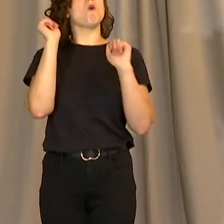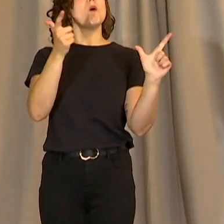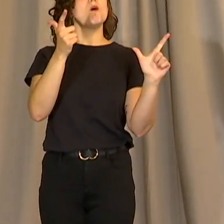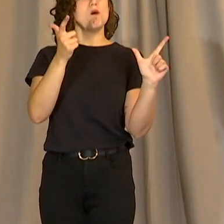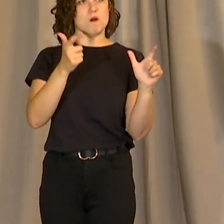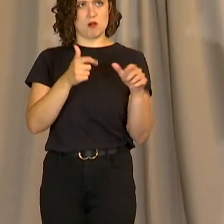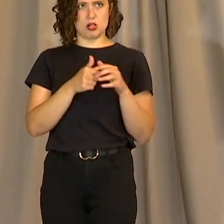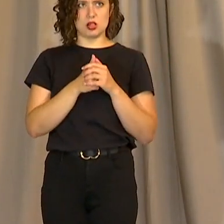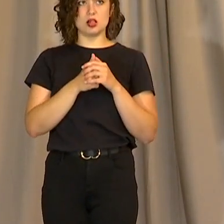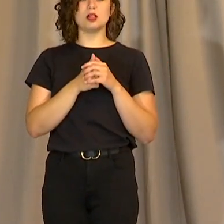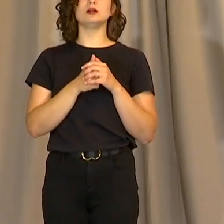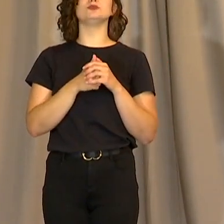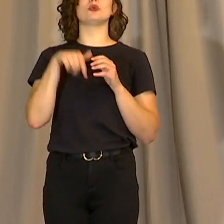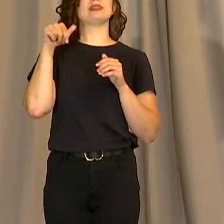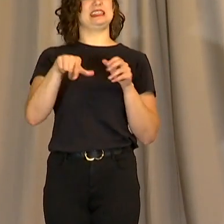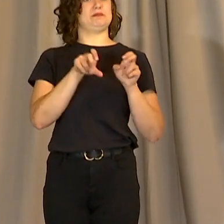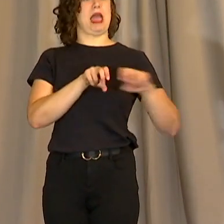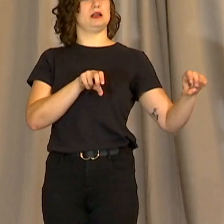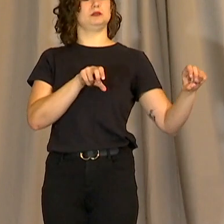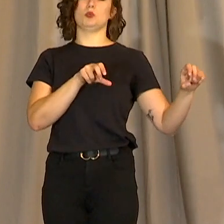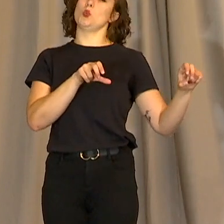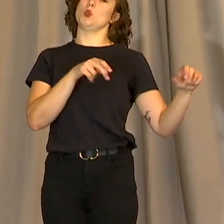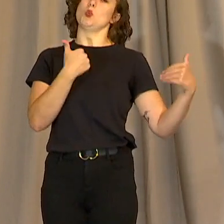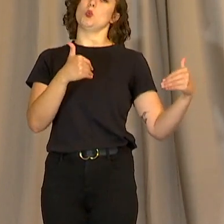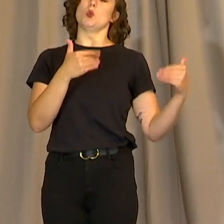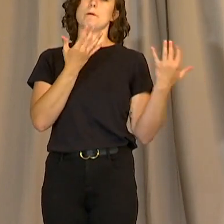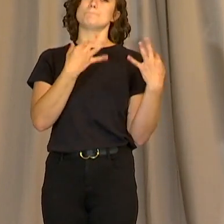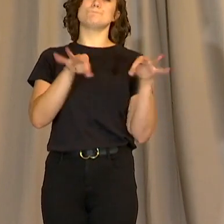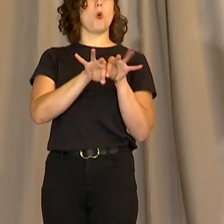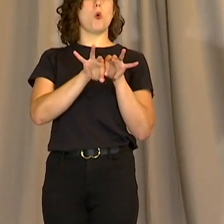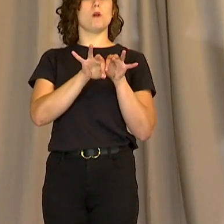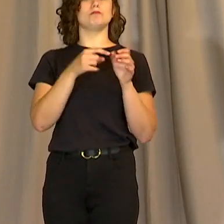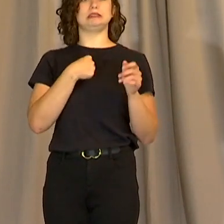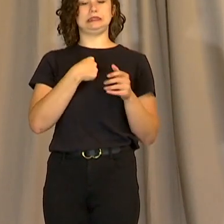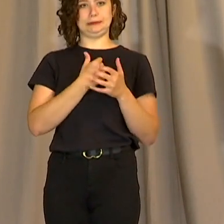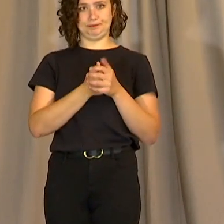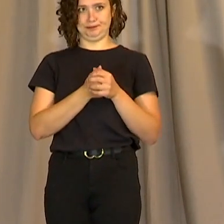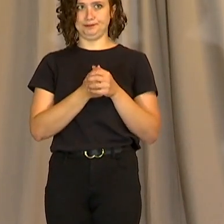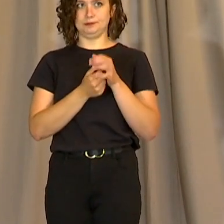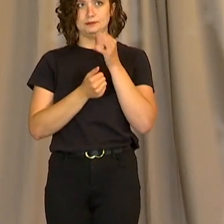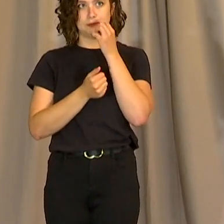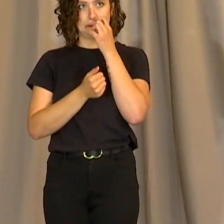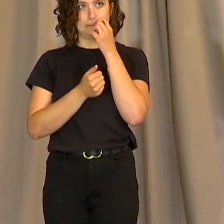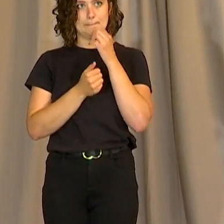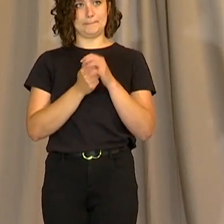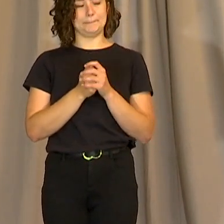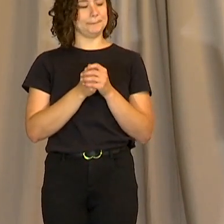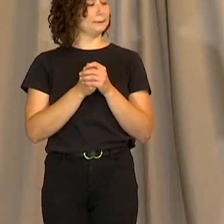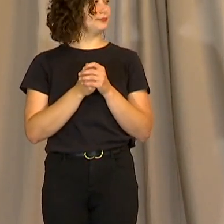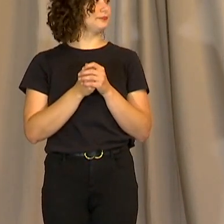so this panel is important for me. Thank you. Thank you so much.